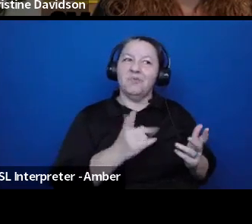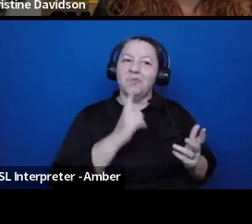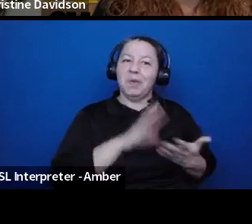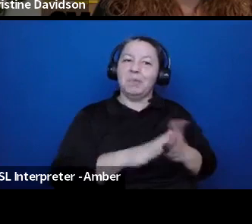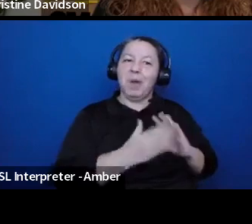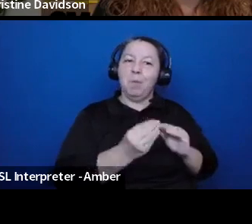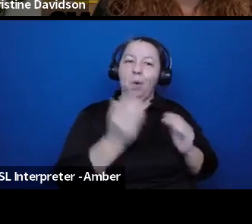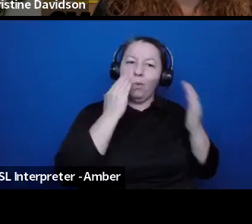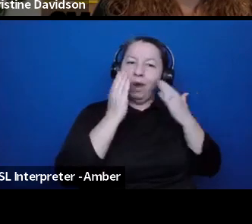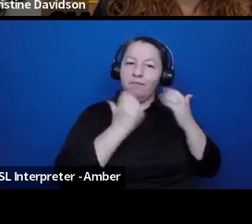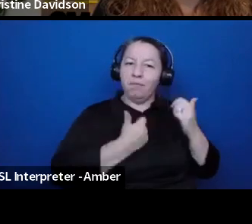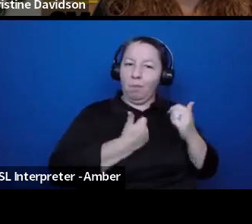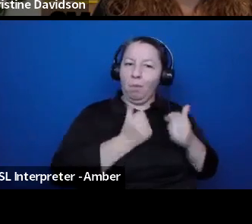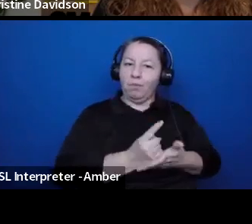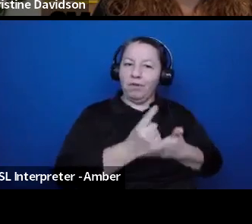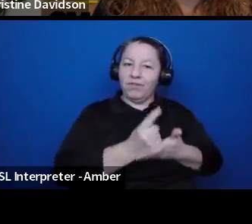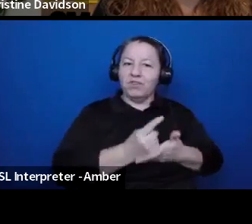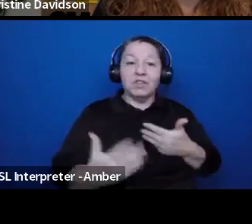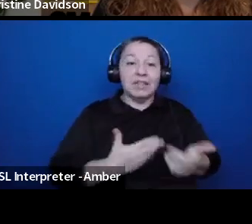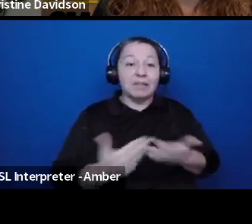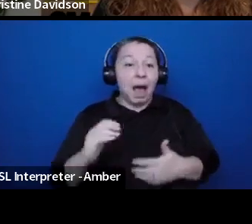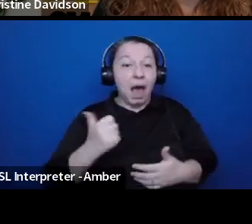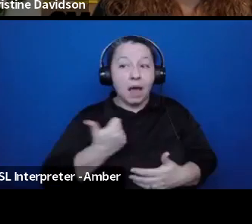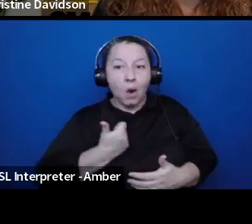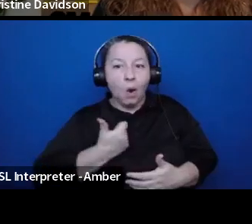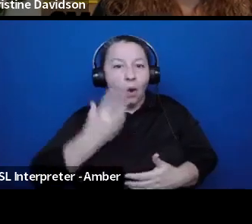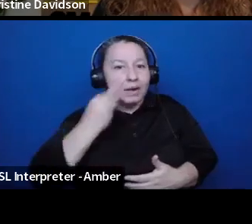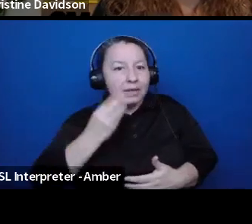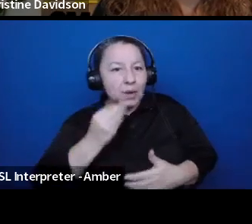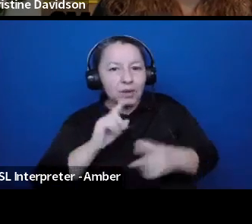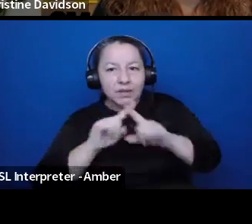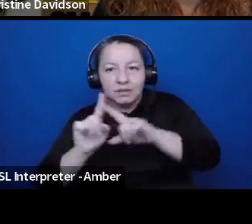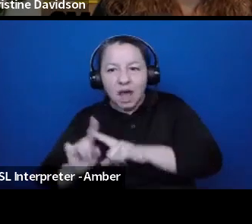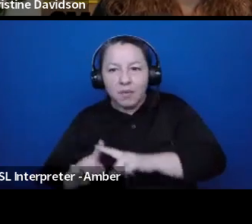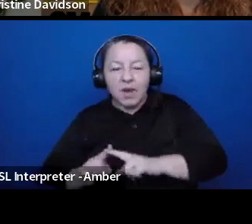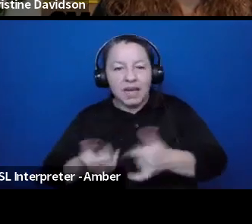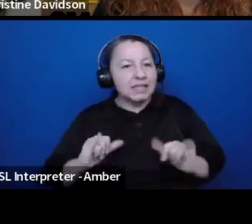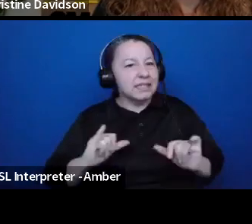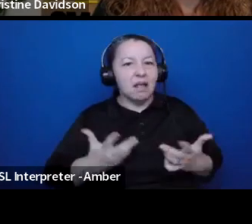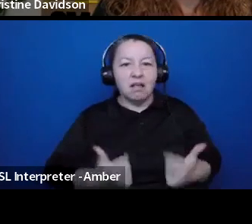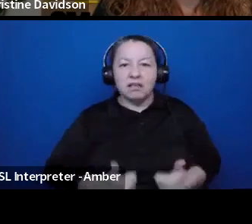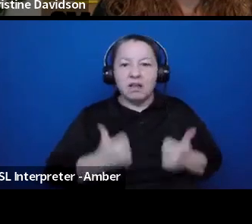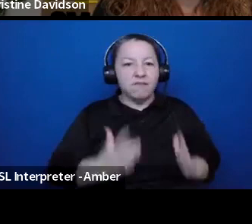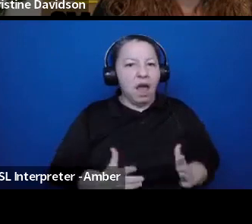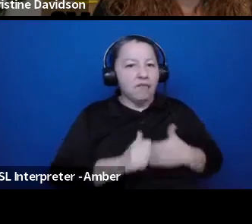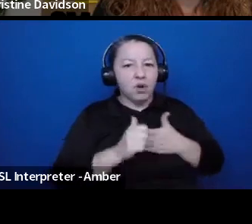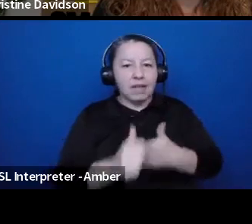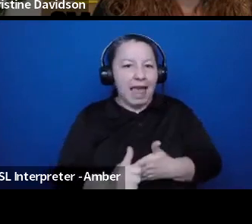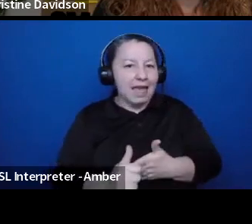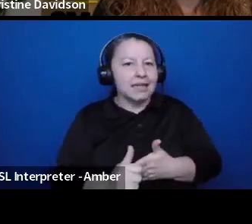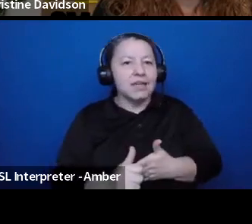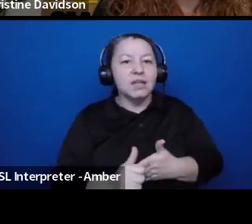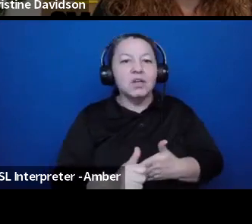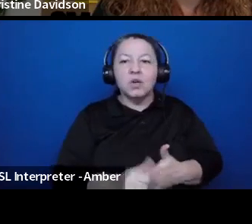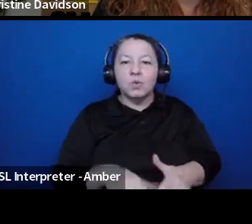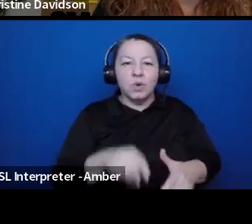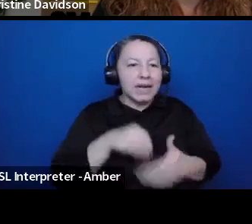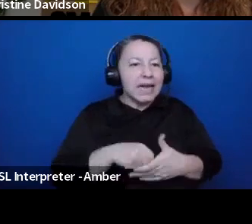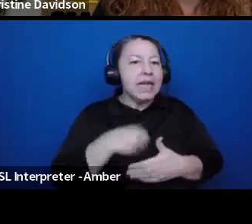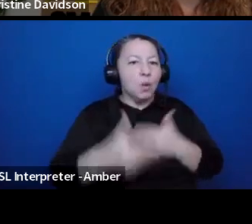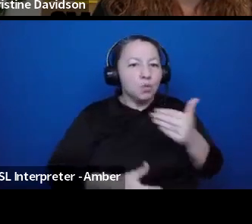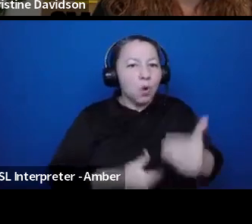despite our upbringings, it's still very much survivor-led, that you know, we're in a place of and process of healing and the privilege to